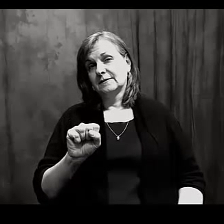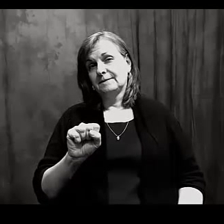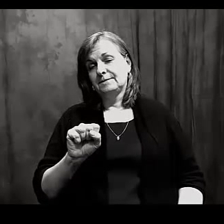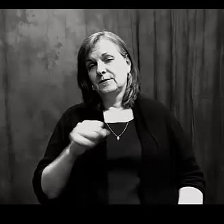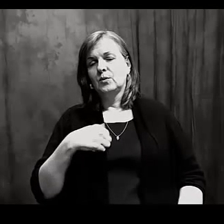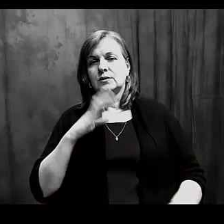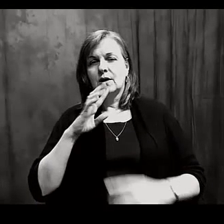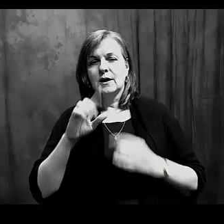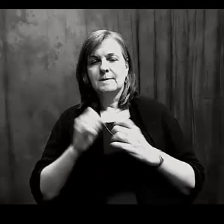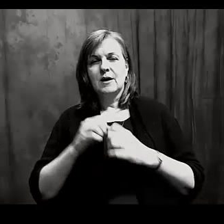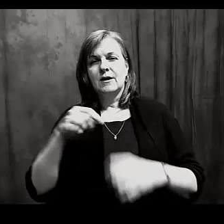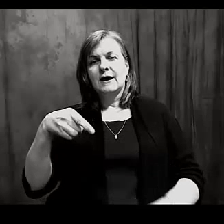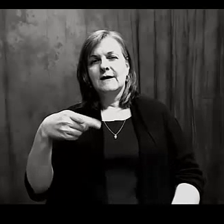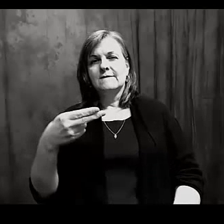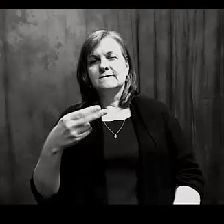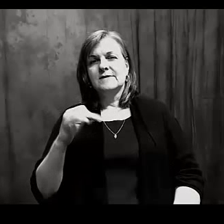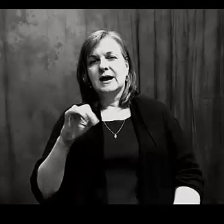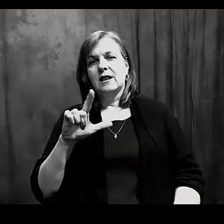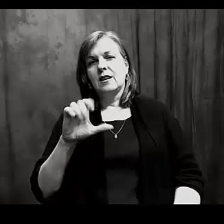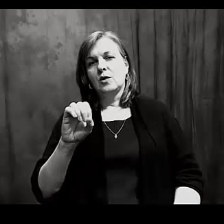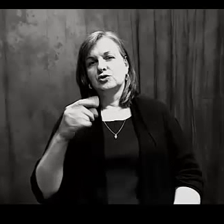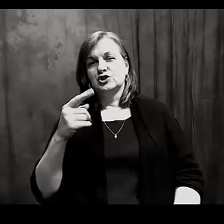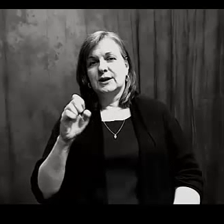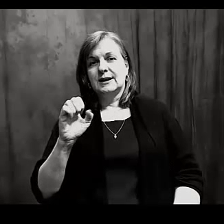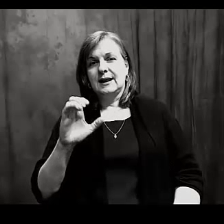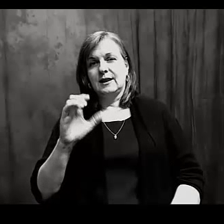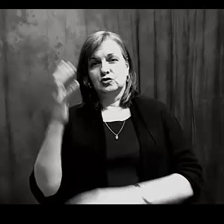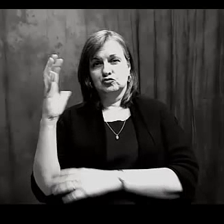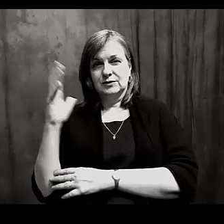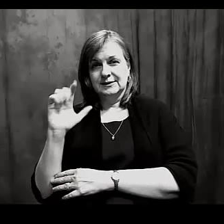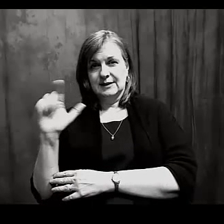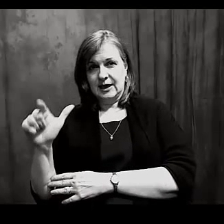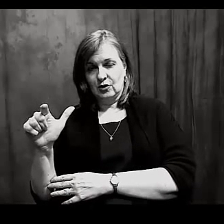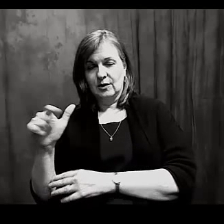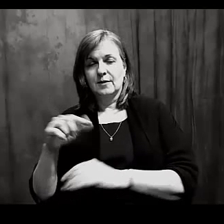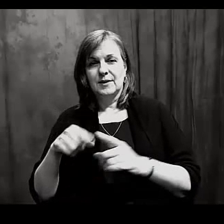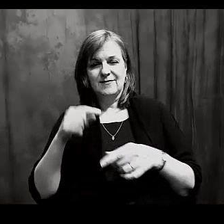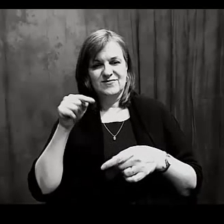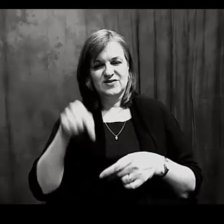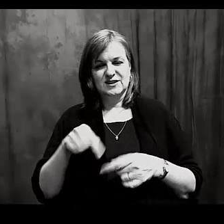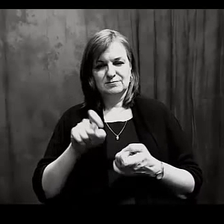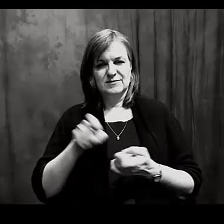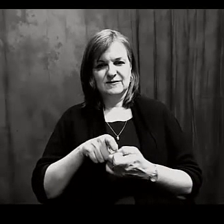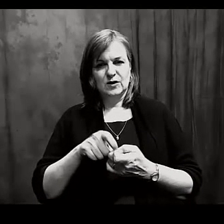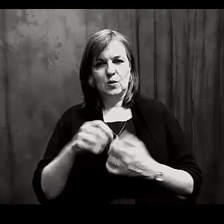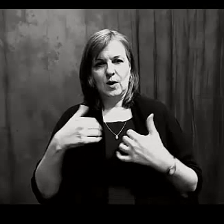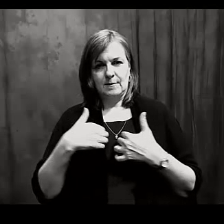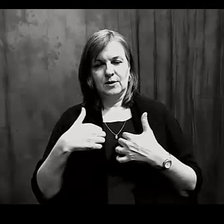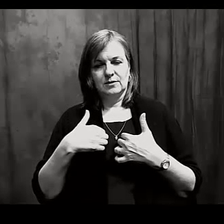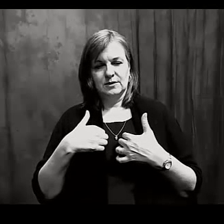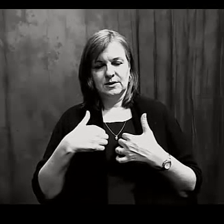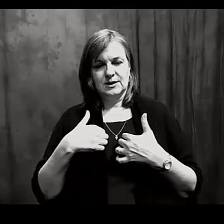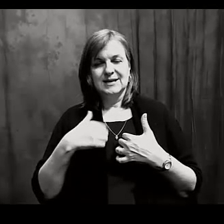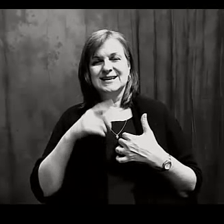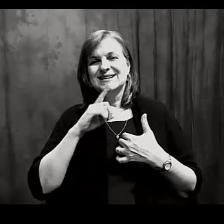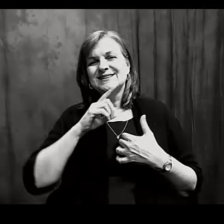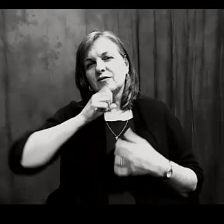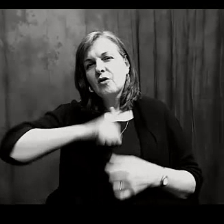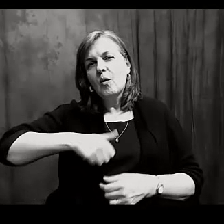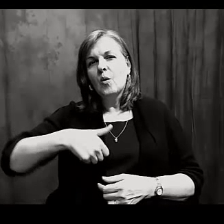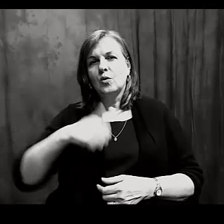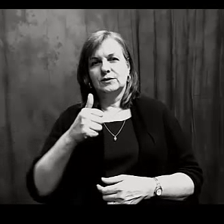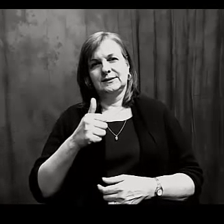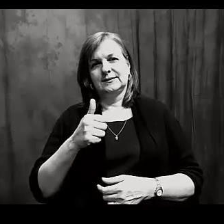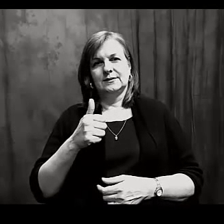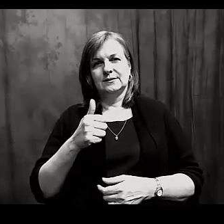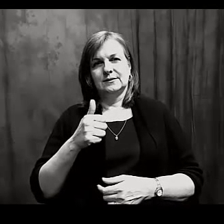see, we'll talk more about phylogenetic trees later, but on this one, this organism is actually evolutionarily